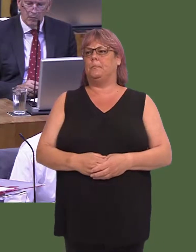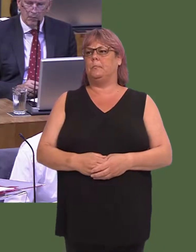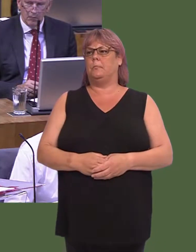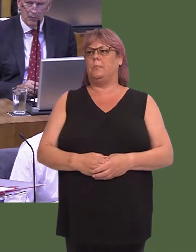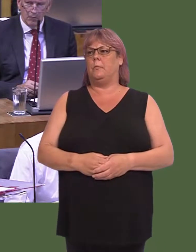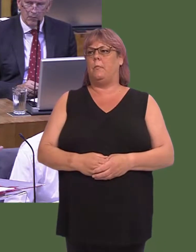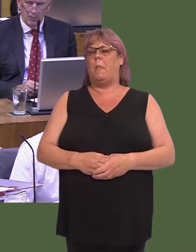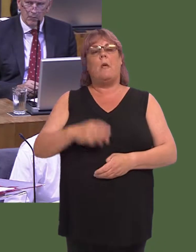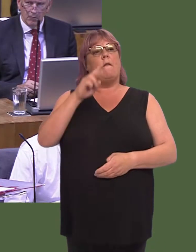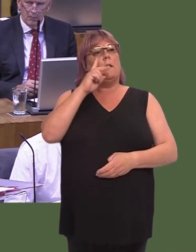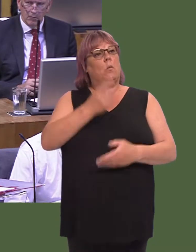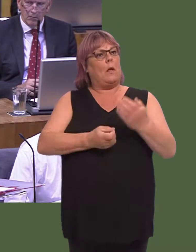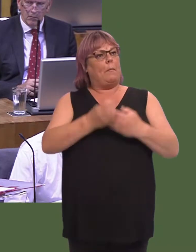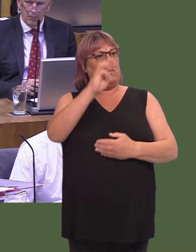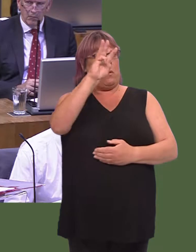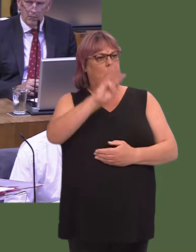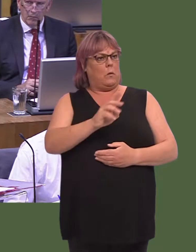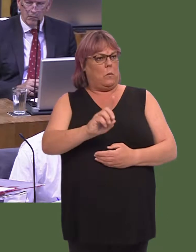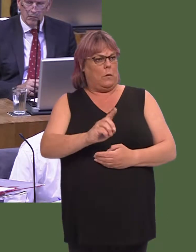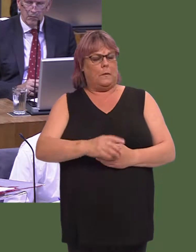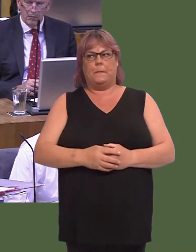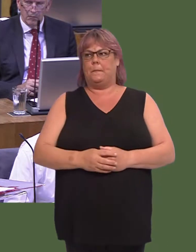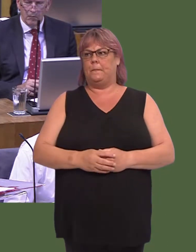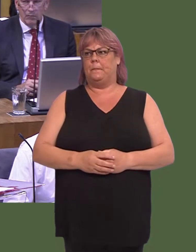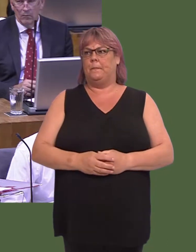seen a situation in Wales where we have seen